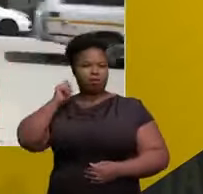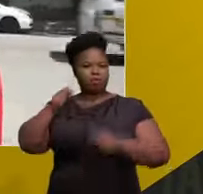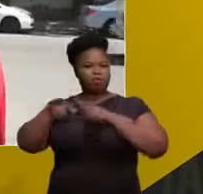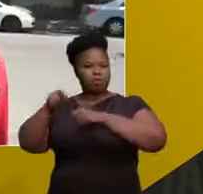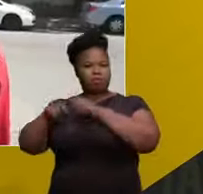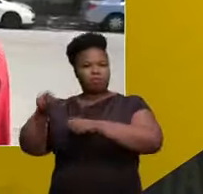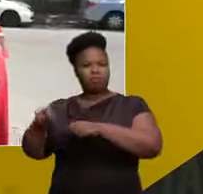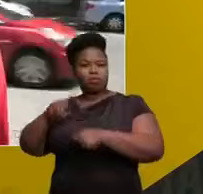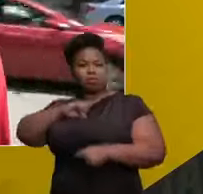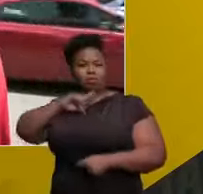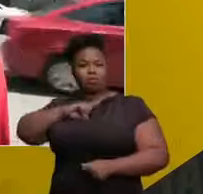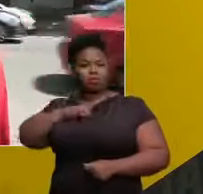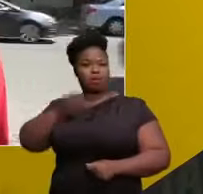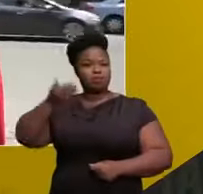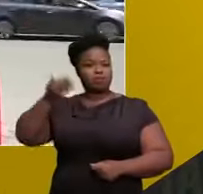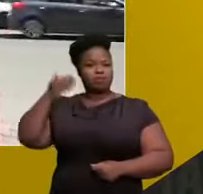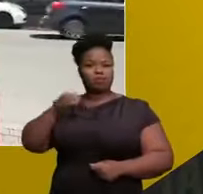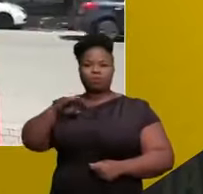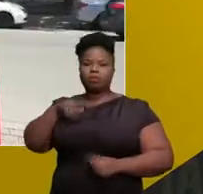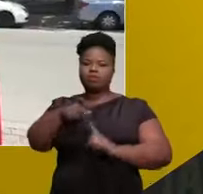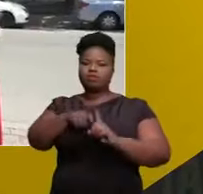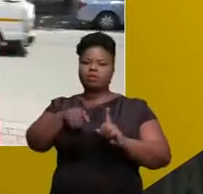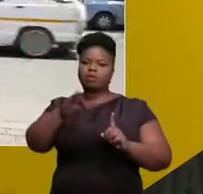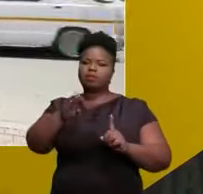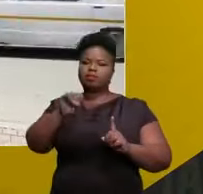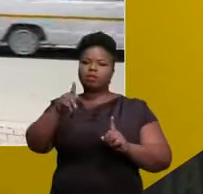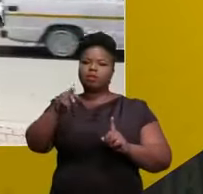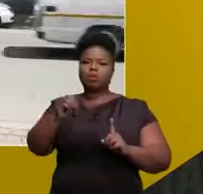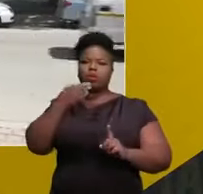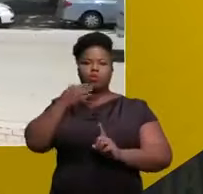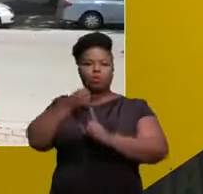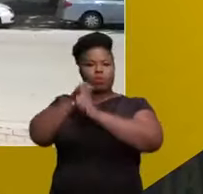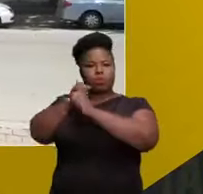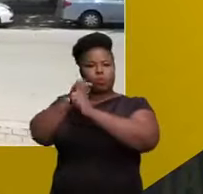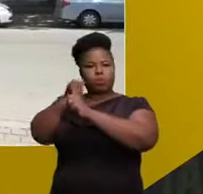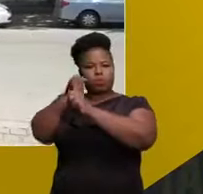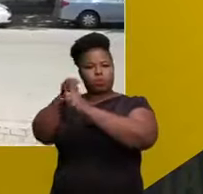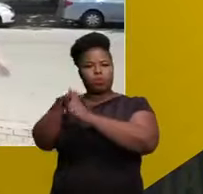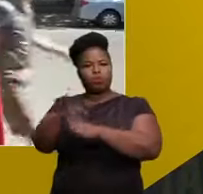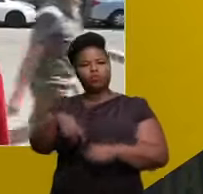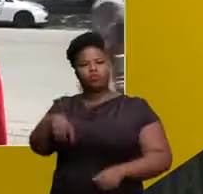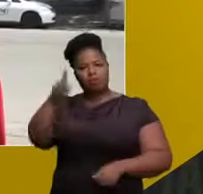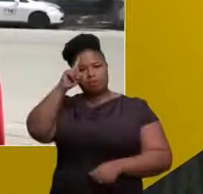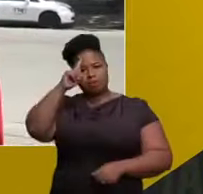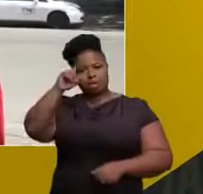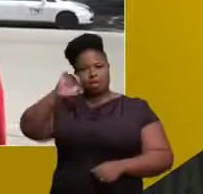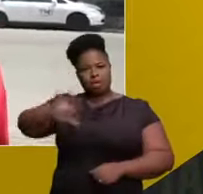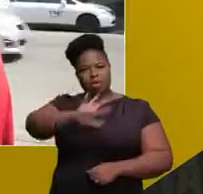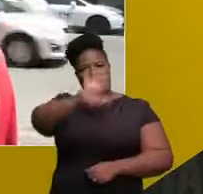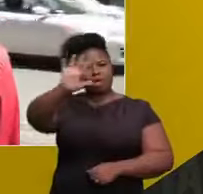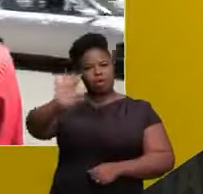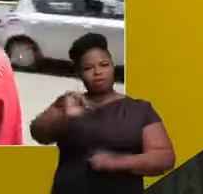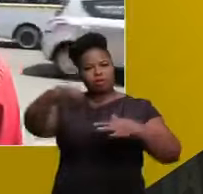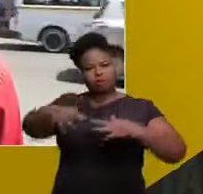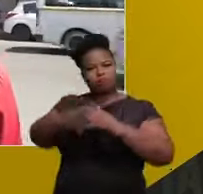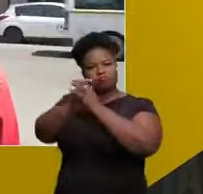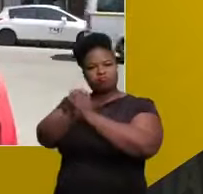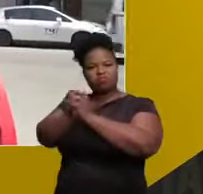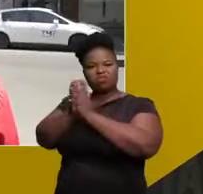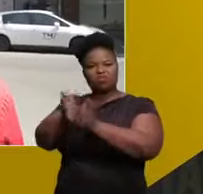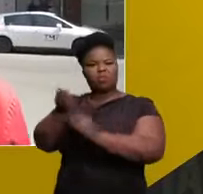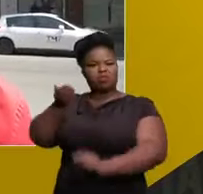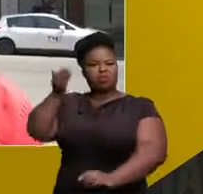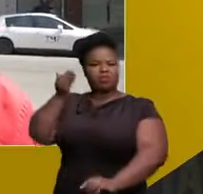the time of Nagotabu Steve Biko, Banibalwanela, black consciousness, African unite.